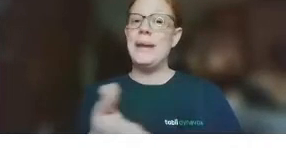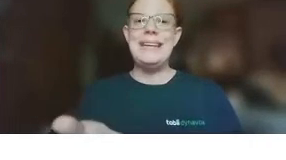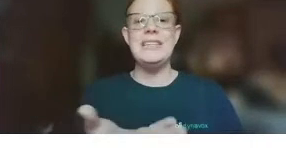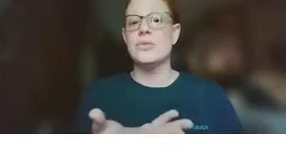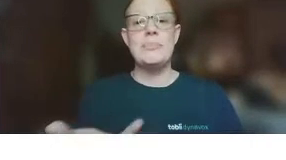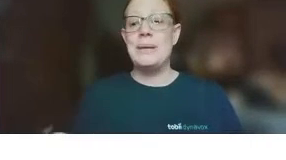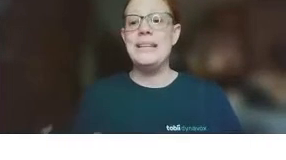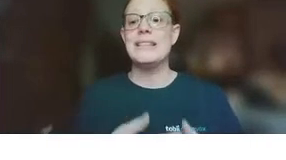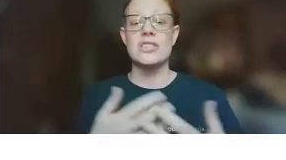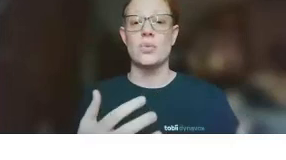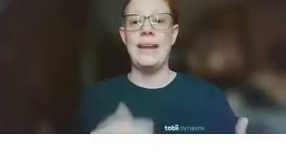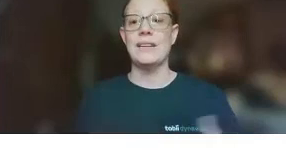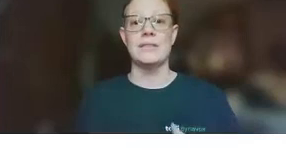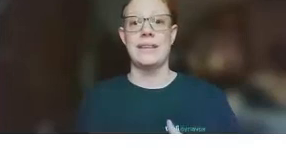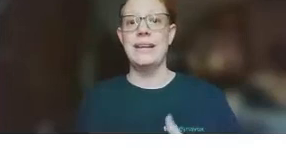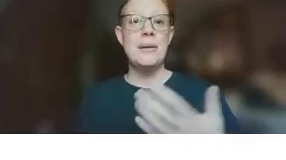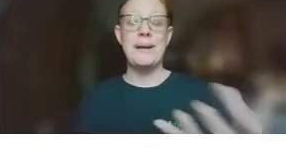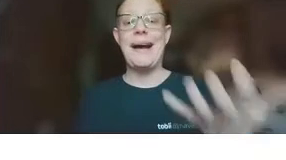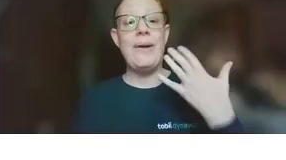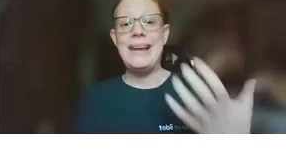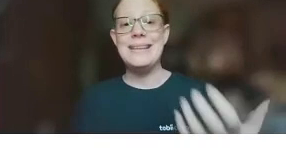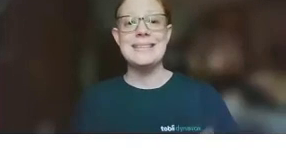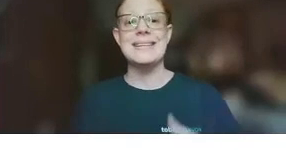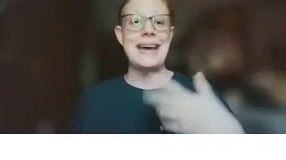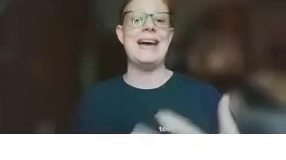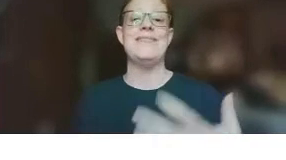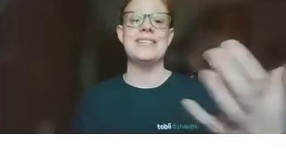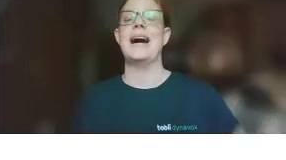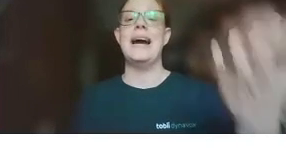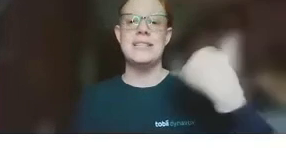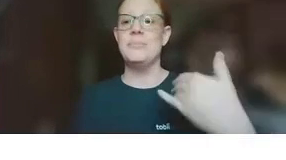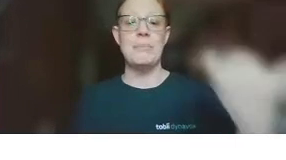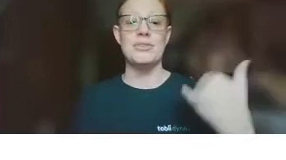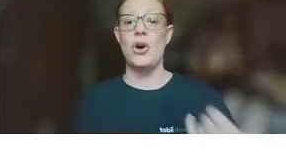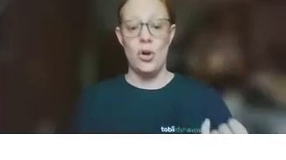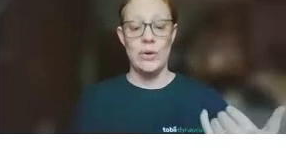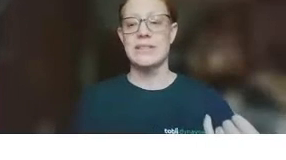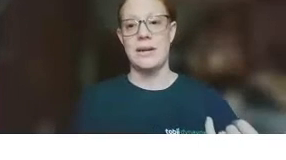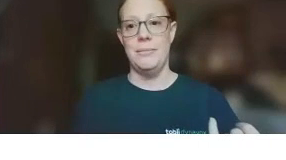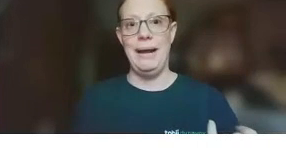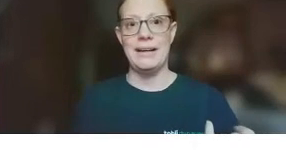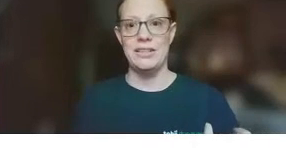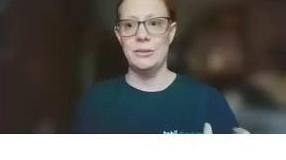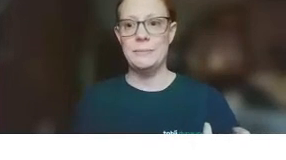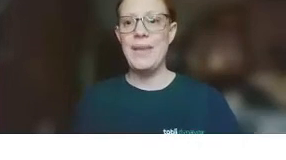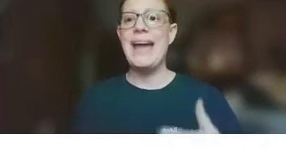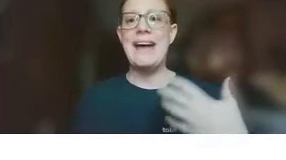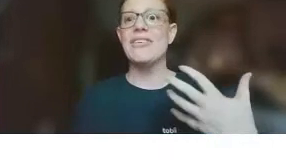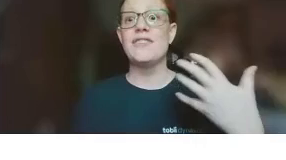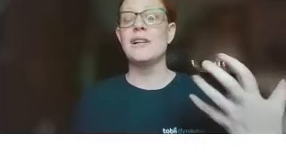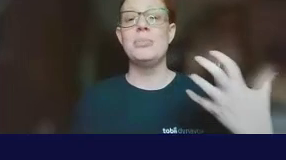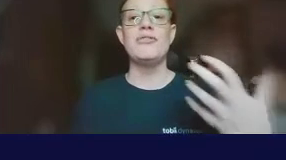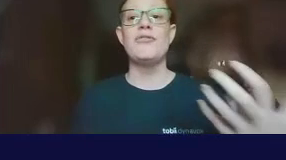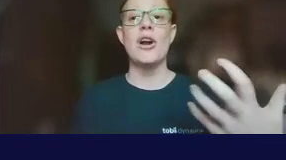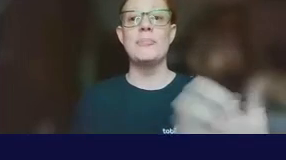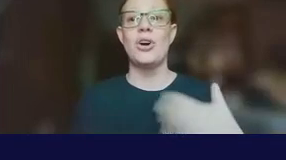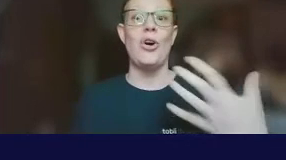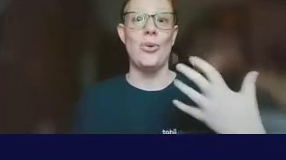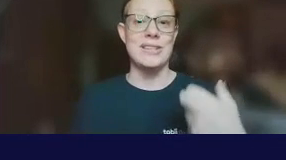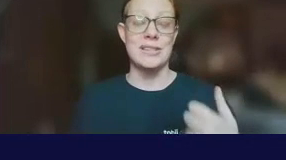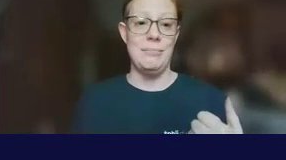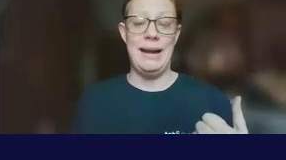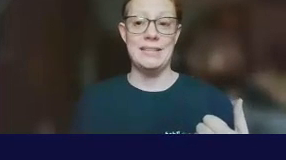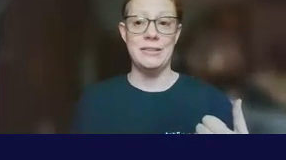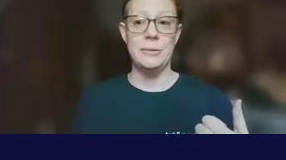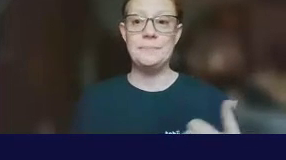so you may need to repeat this regularly, but how handy is it to have this guide to be able to always come back to? Have a fillable form to